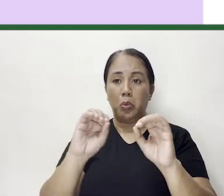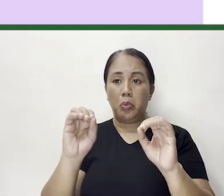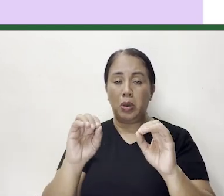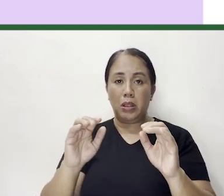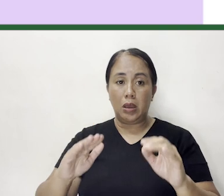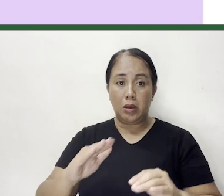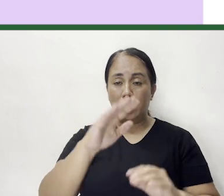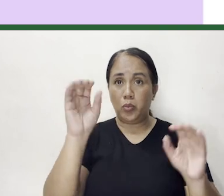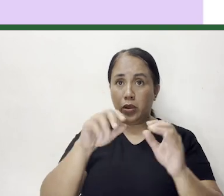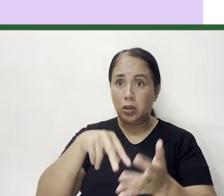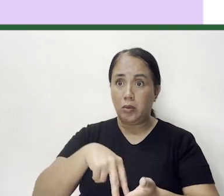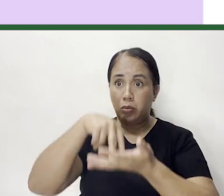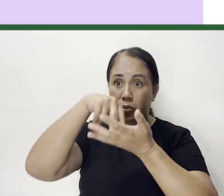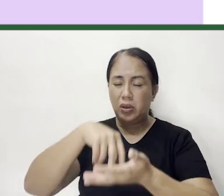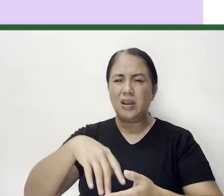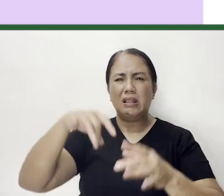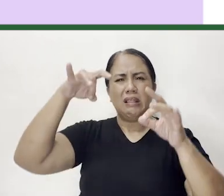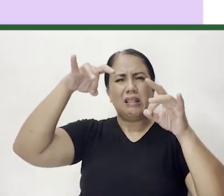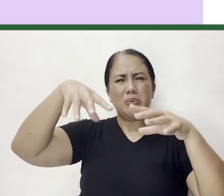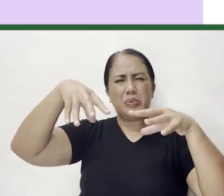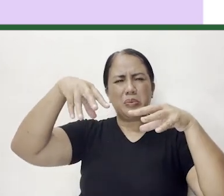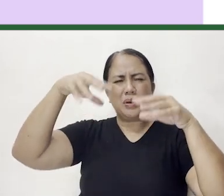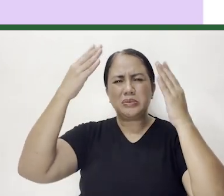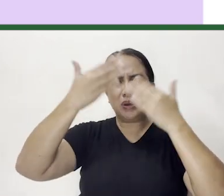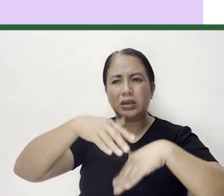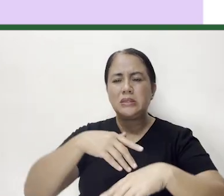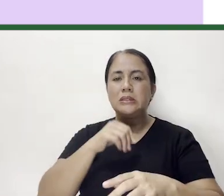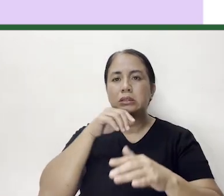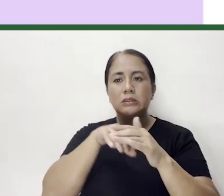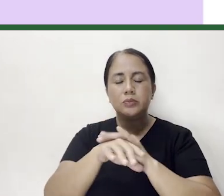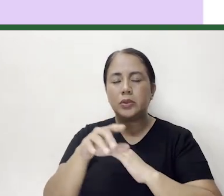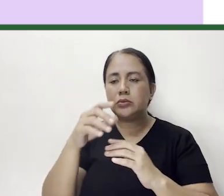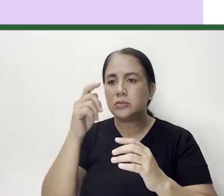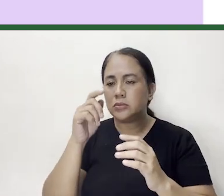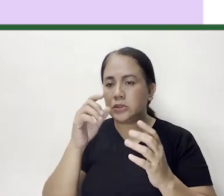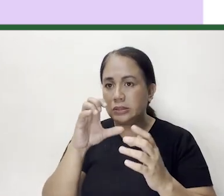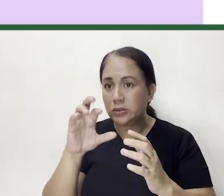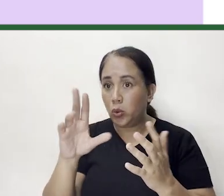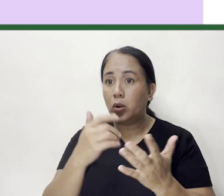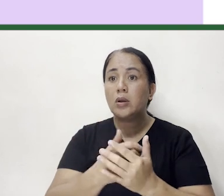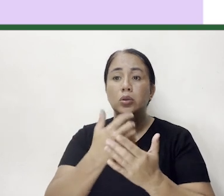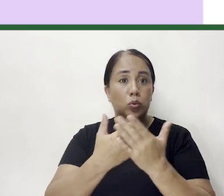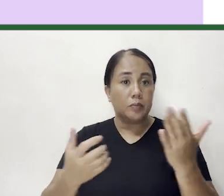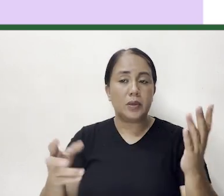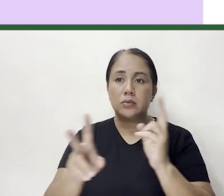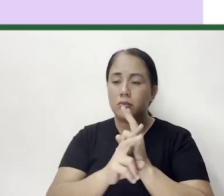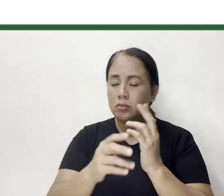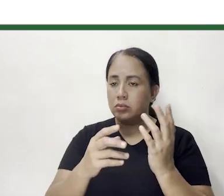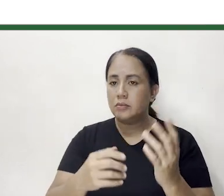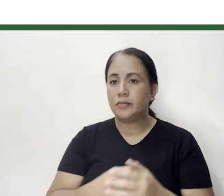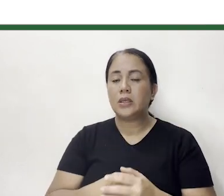ramps and/or elevators, poor lighting, inaccessible toilet, equipment, and